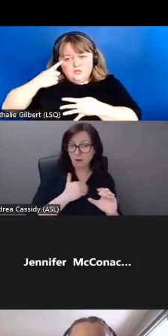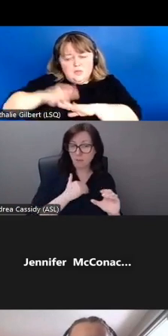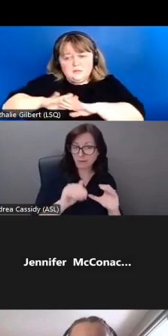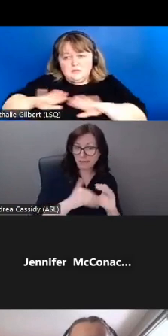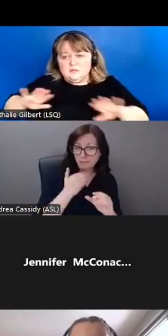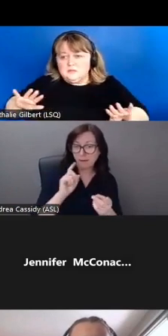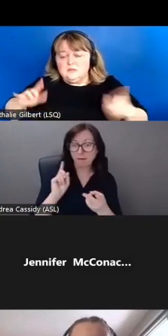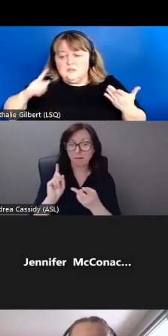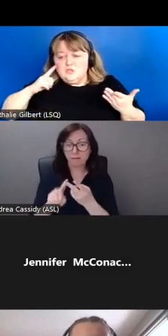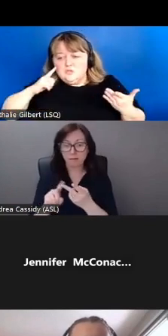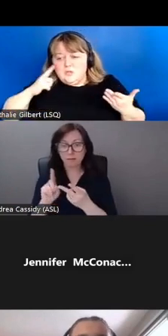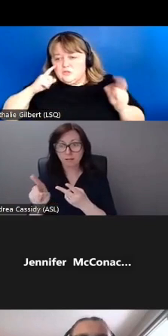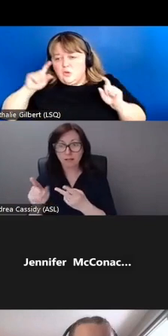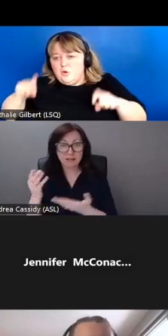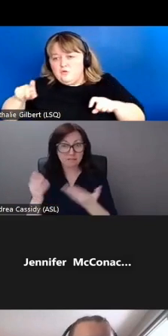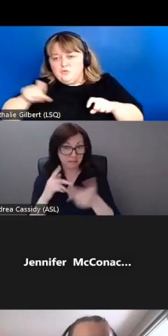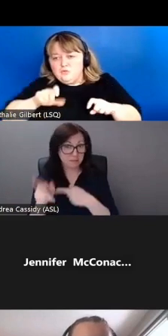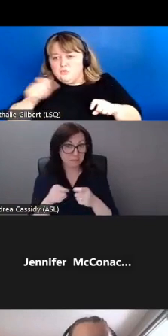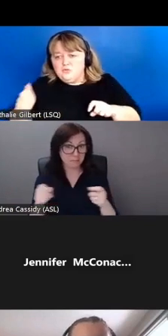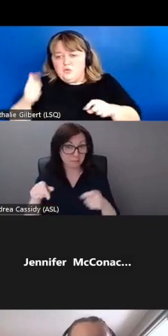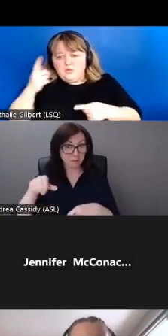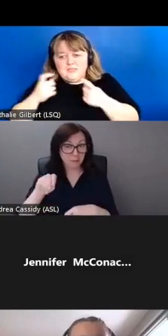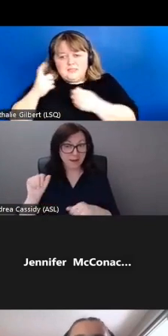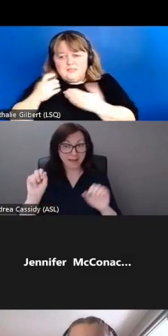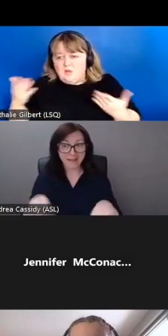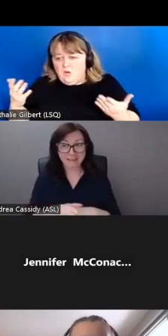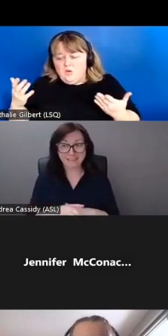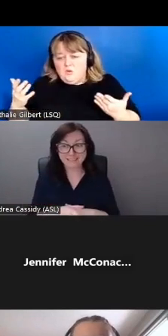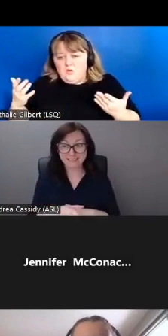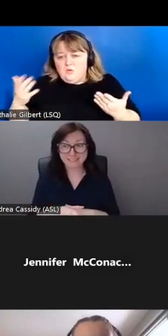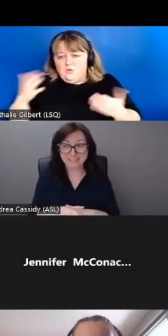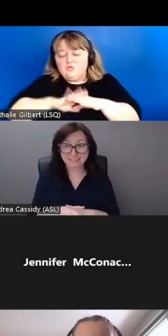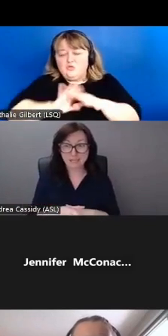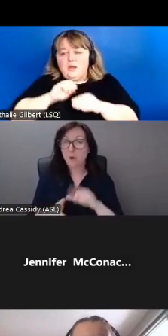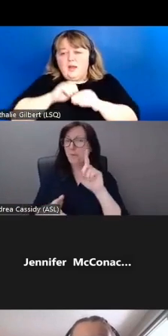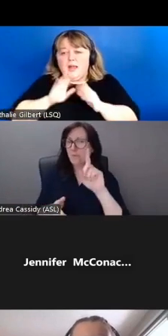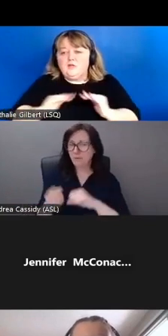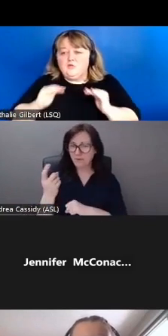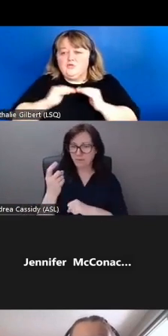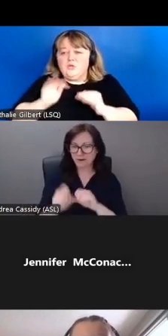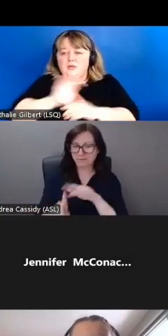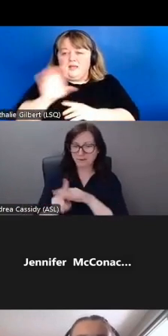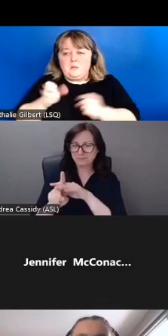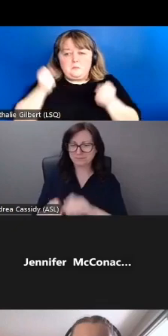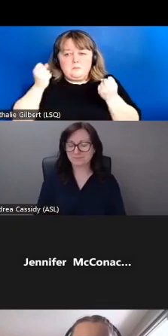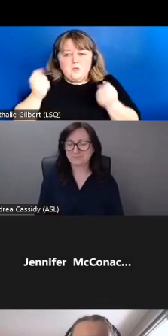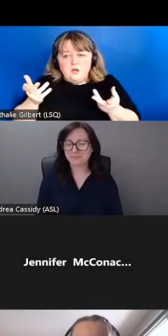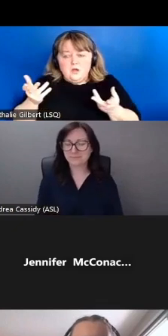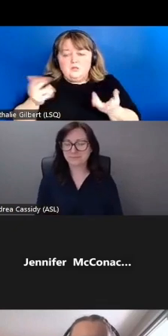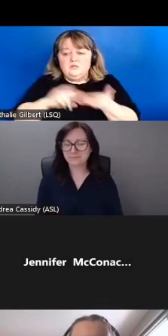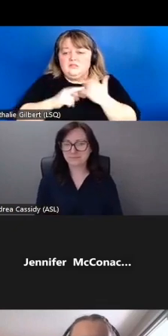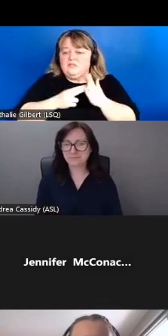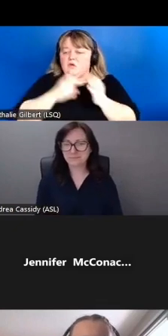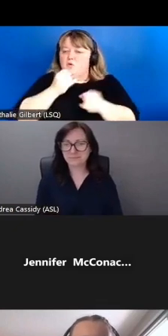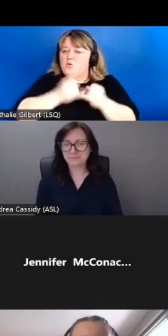email, I think we can wrap up the Q&A time. So, oh, we actually have one that just popped up.